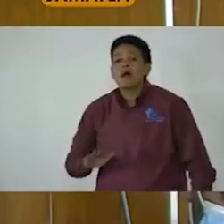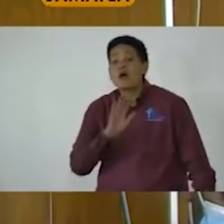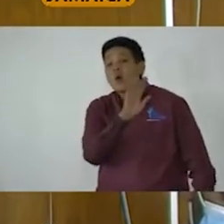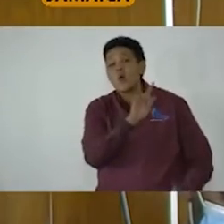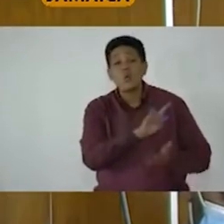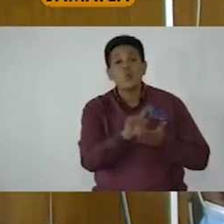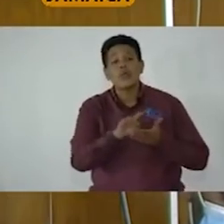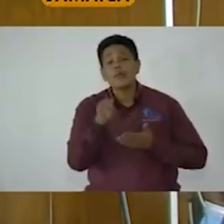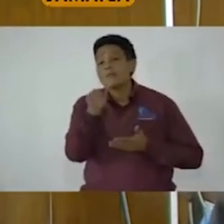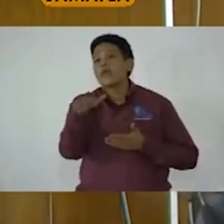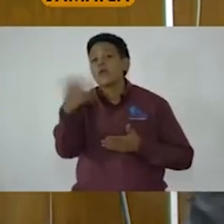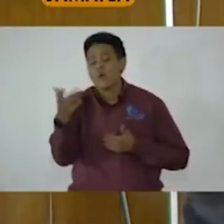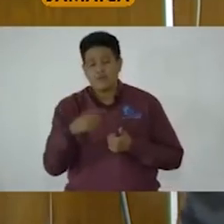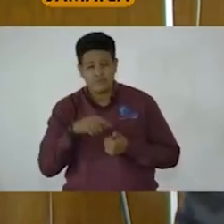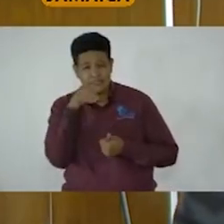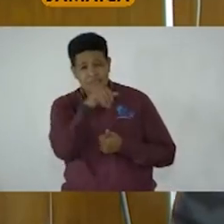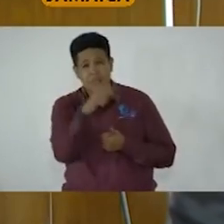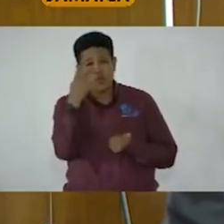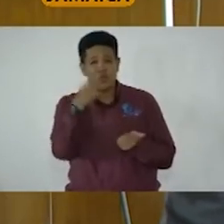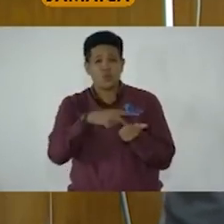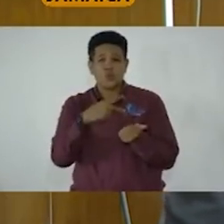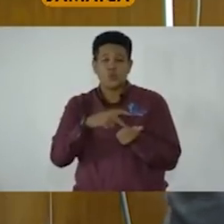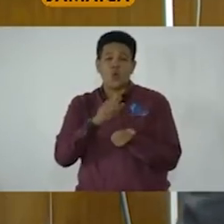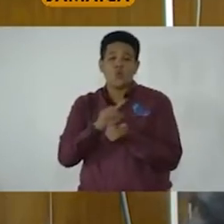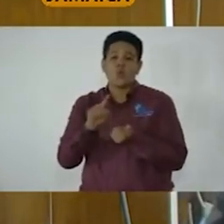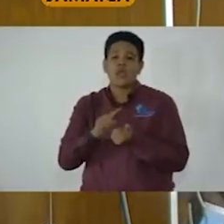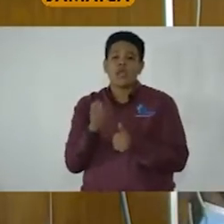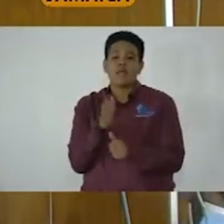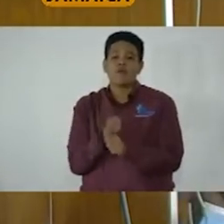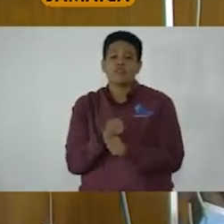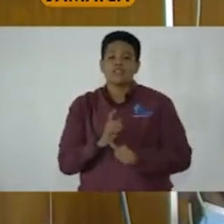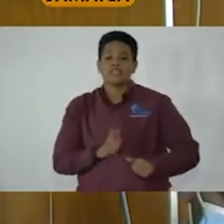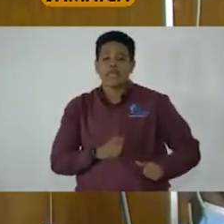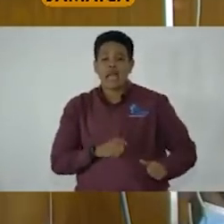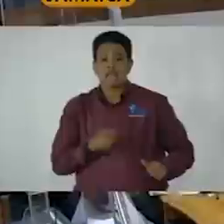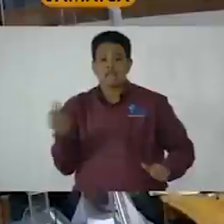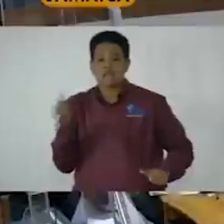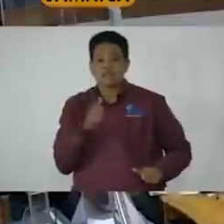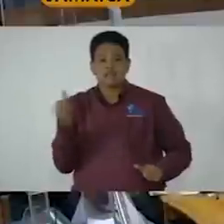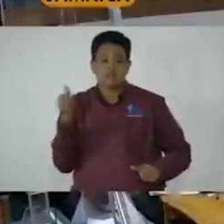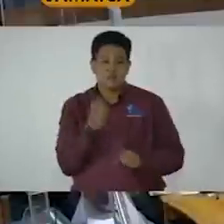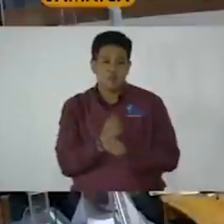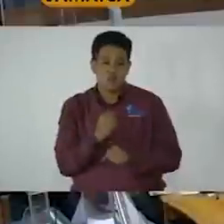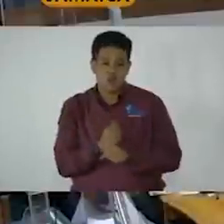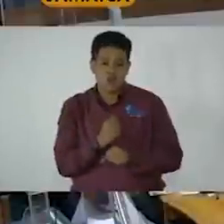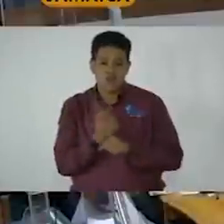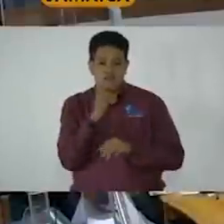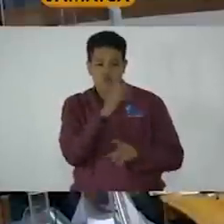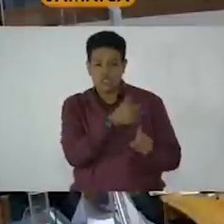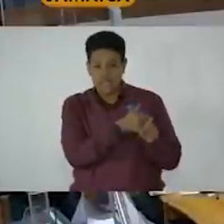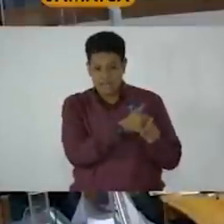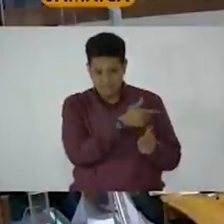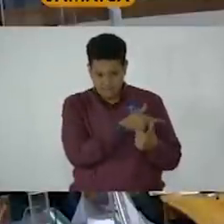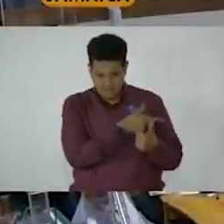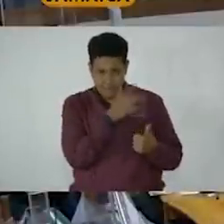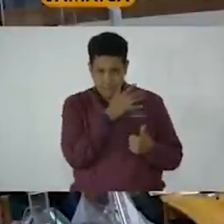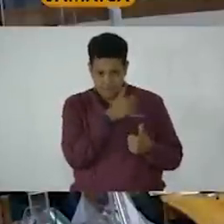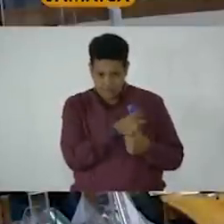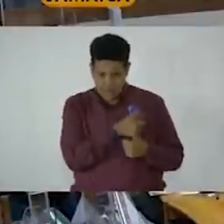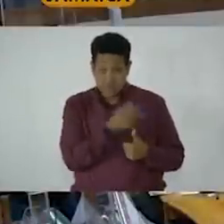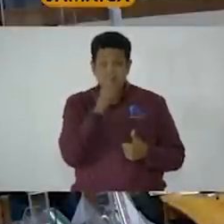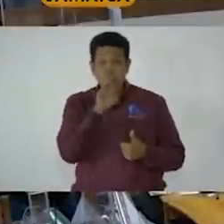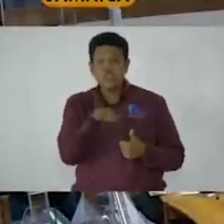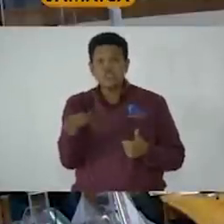are. She spends $2,000 a week on bus and taxi fare to get to and from work for herself. For